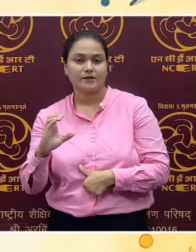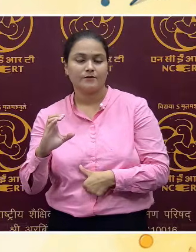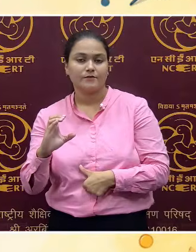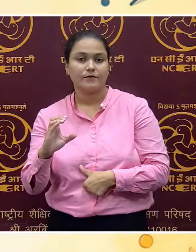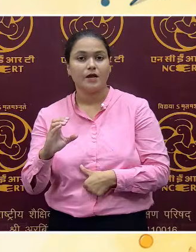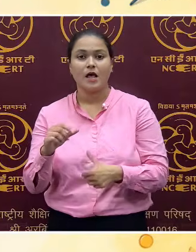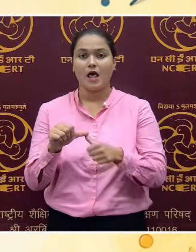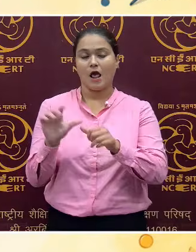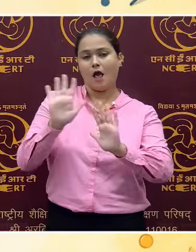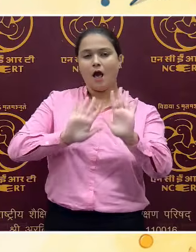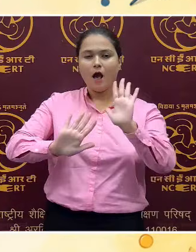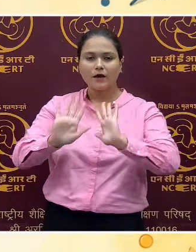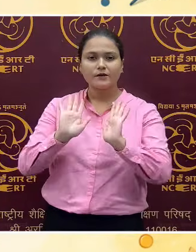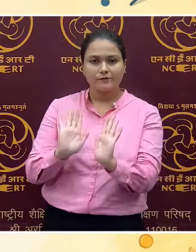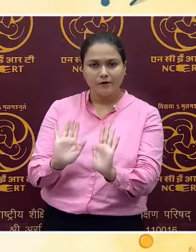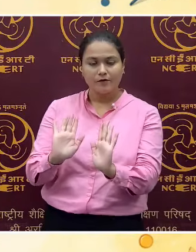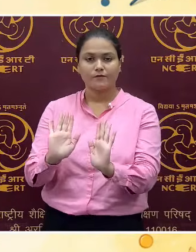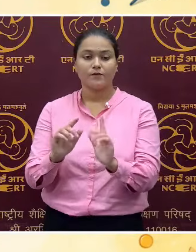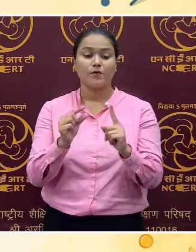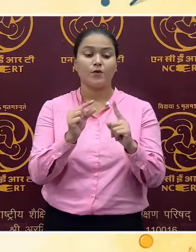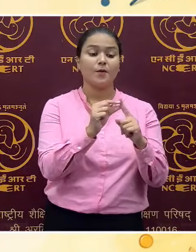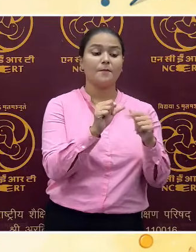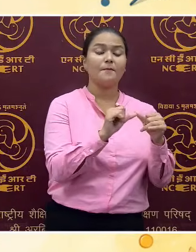bureaucracy, where they want to underplay